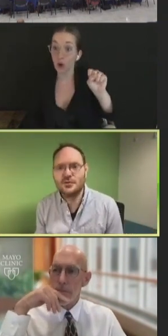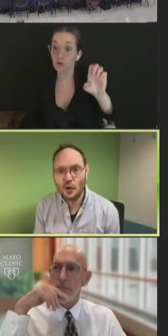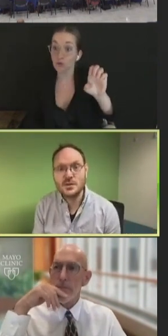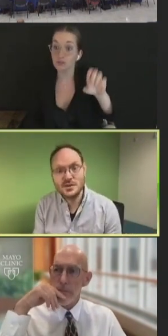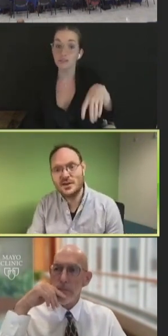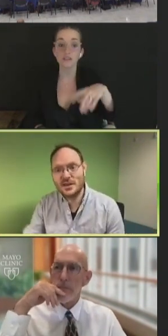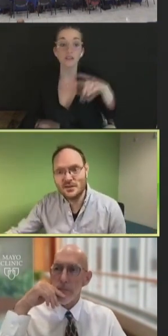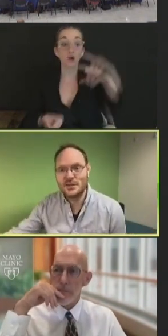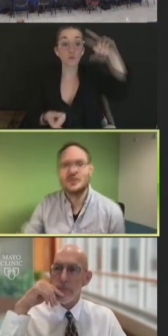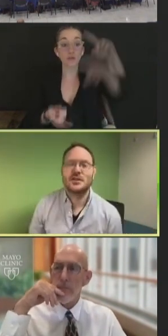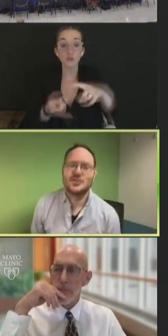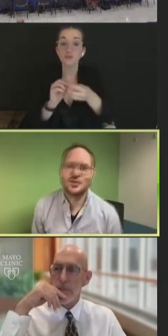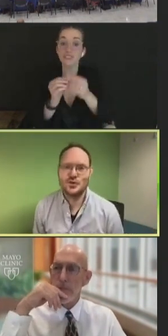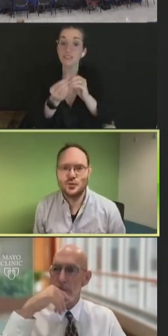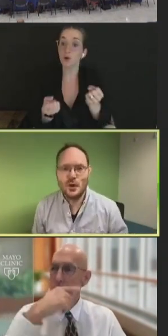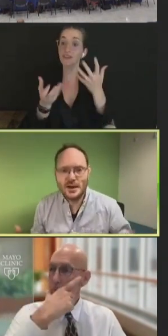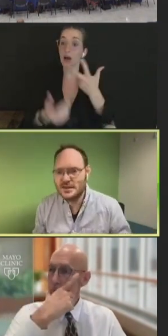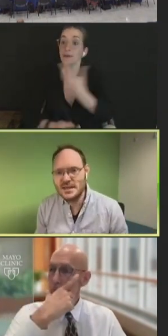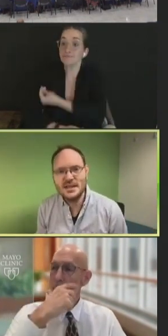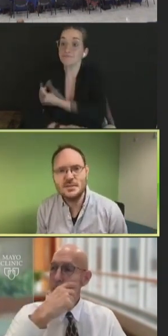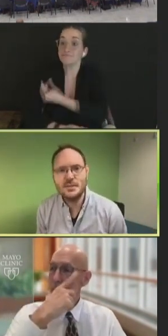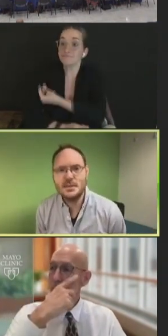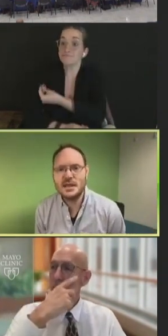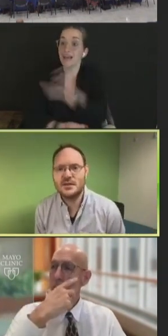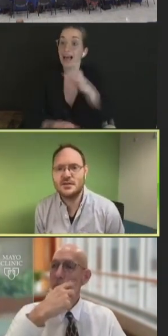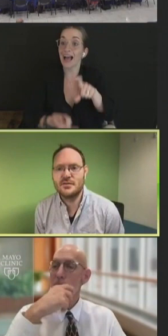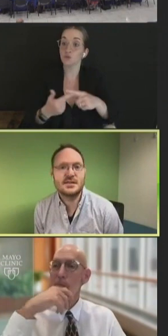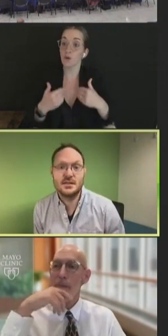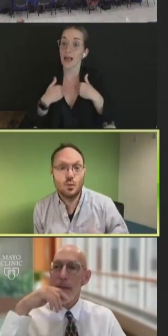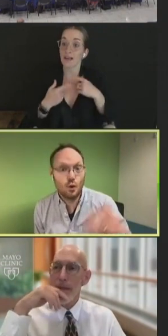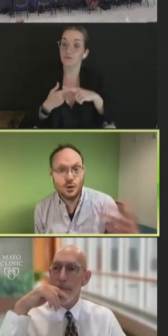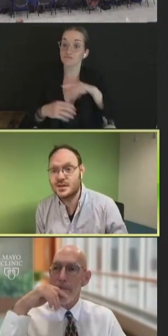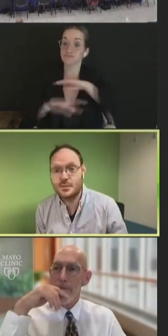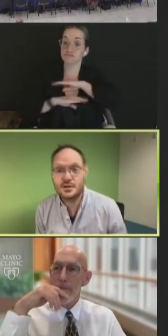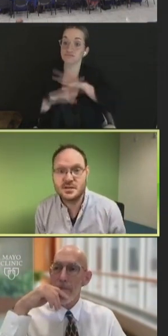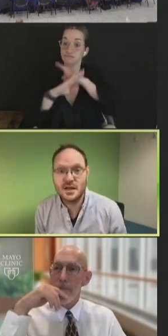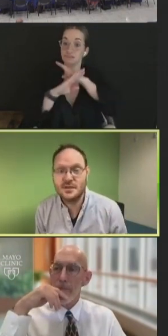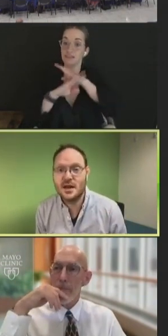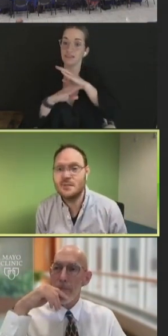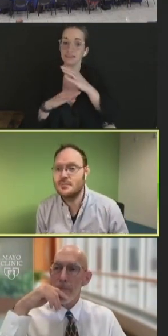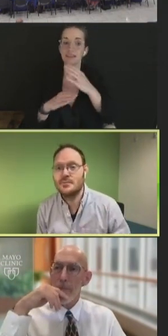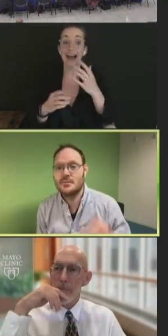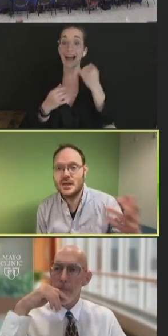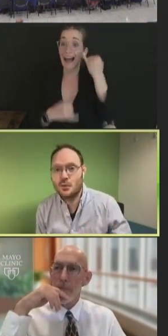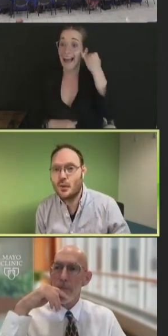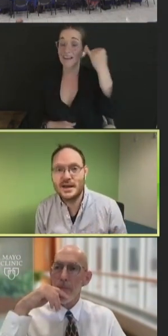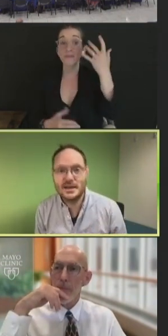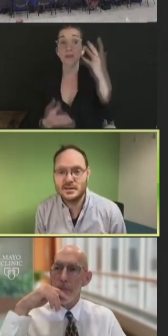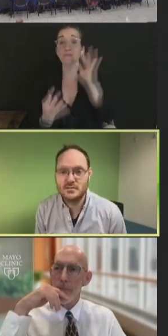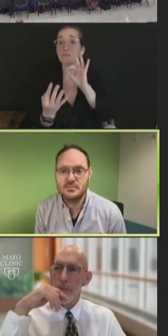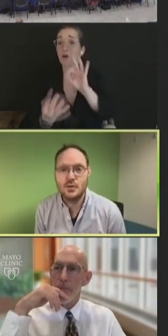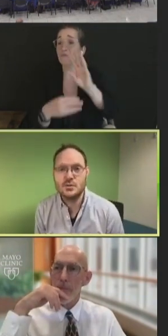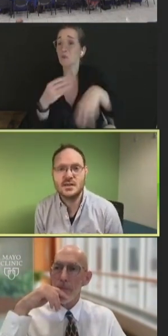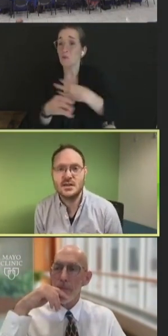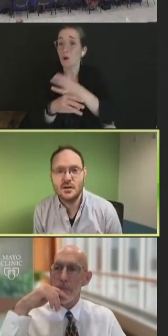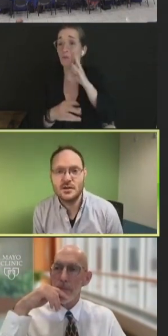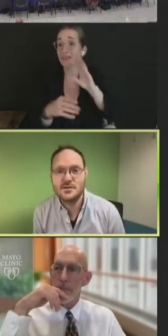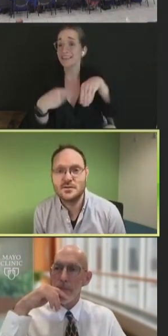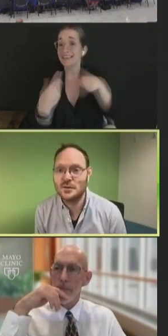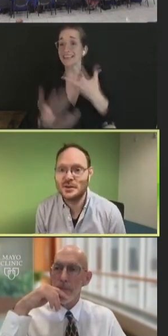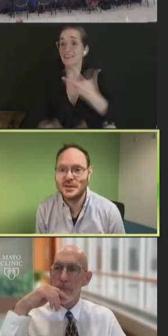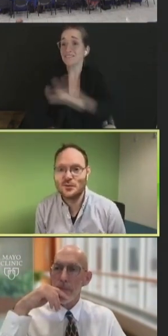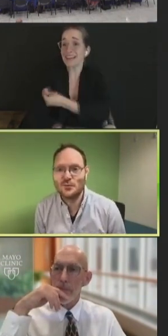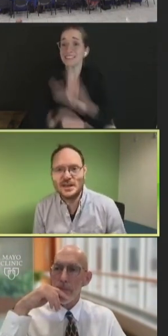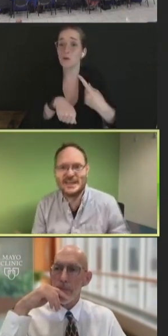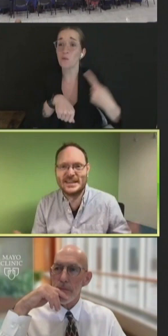number of doses that are given, to ideally maybe give a vaccine once in a person's lifetime in a way that's mostly innocuous